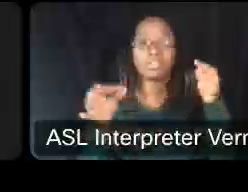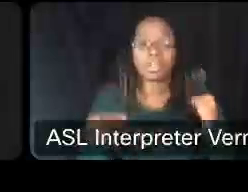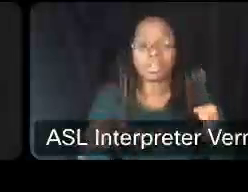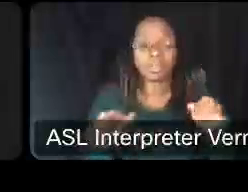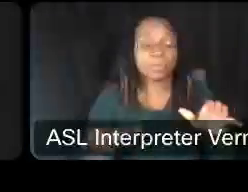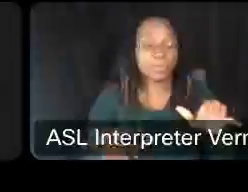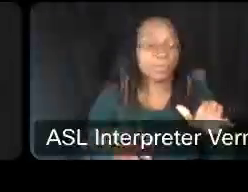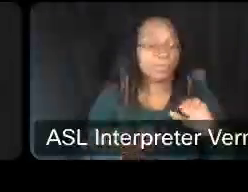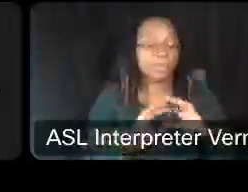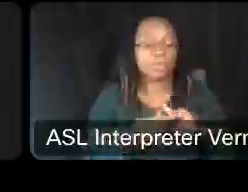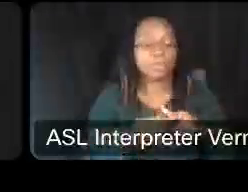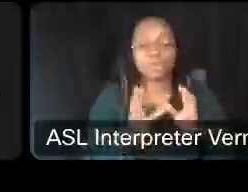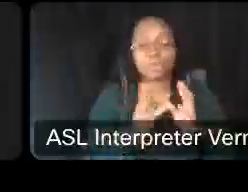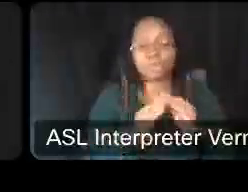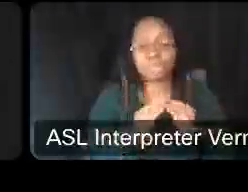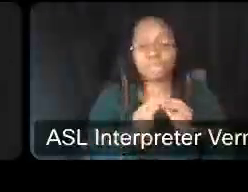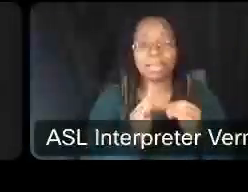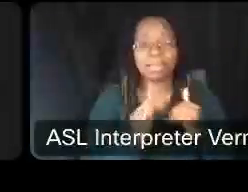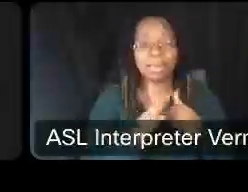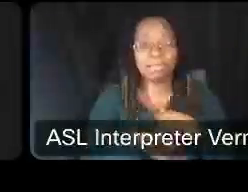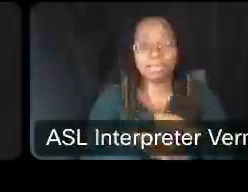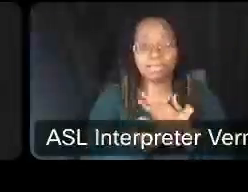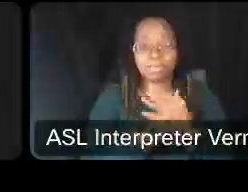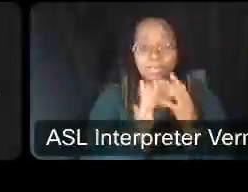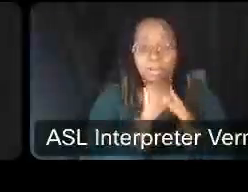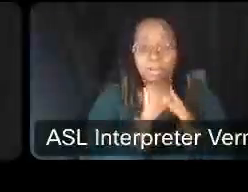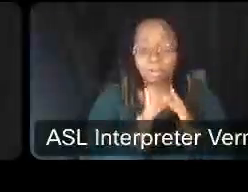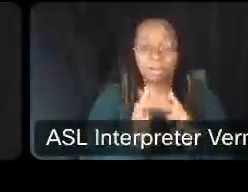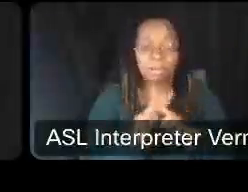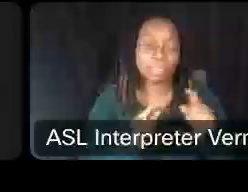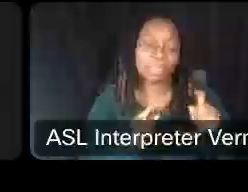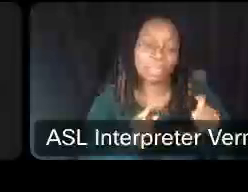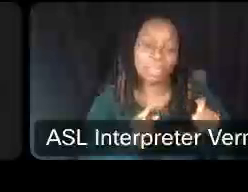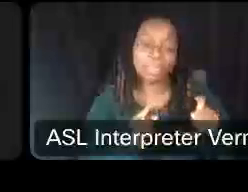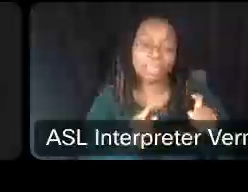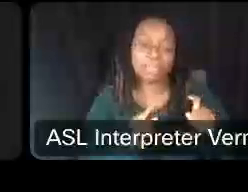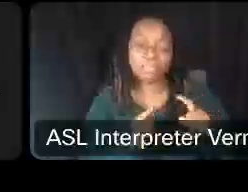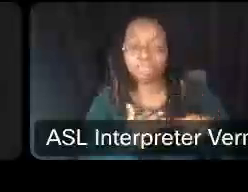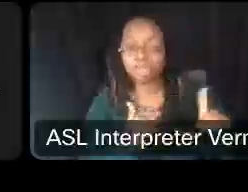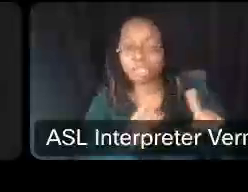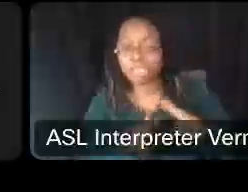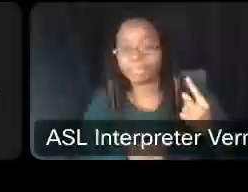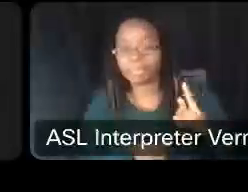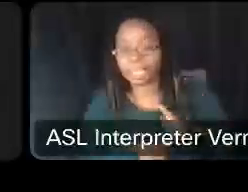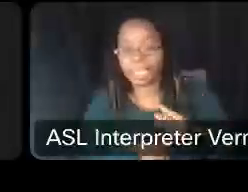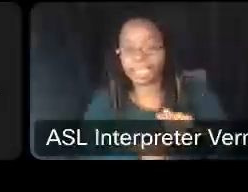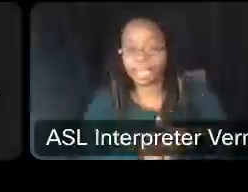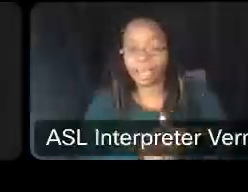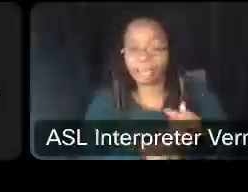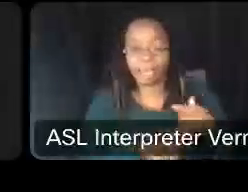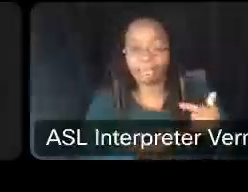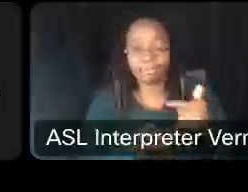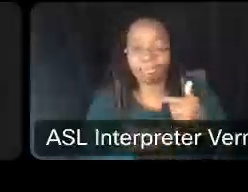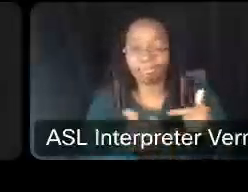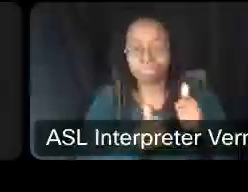a group meeting and to have it virtual, but needed to look at a different day or time. They negotiated that with support from the